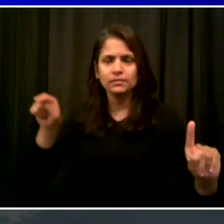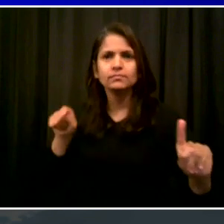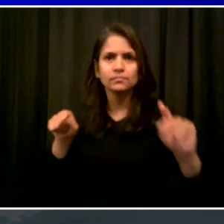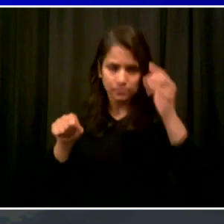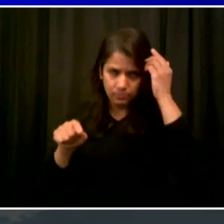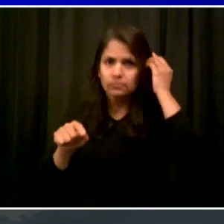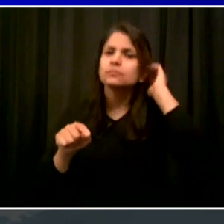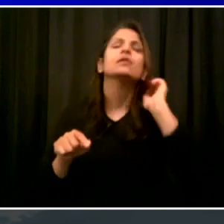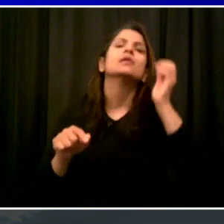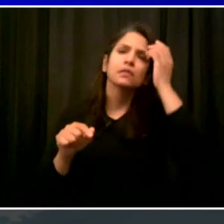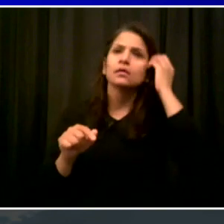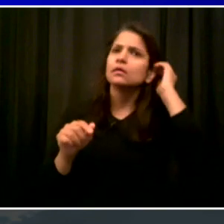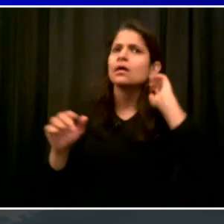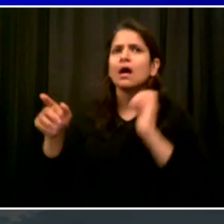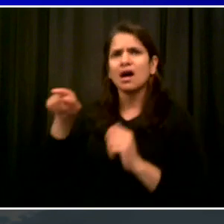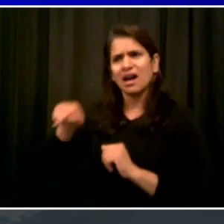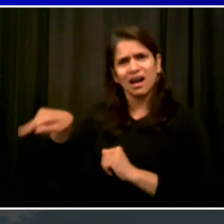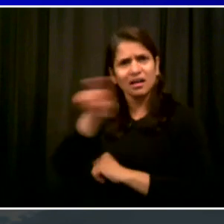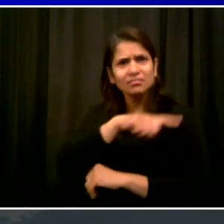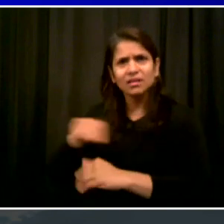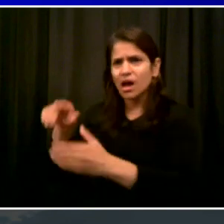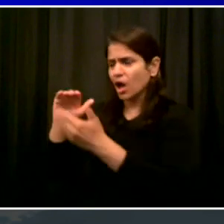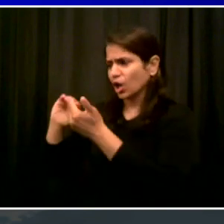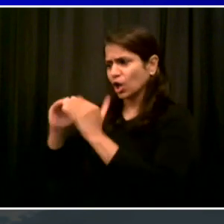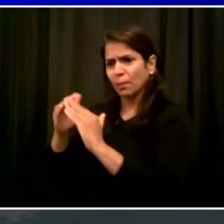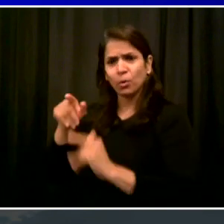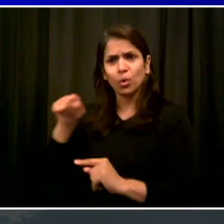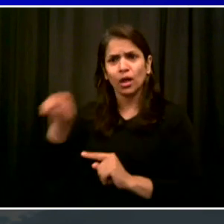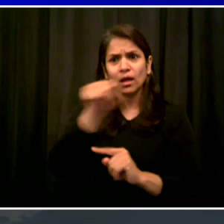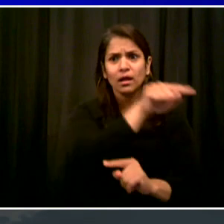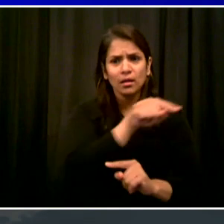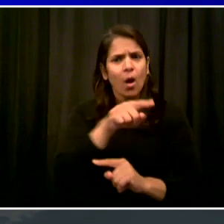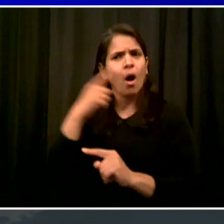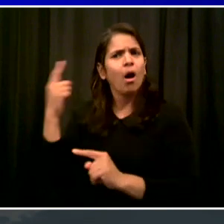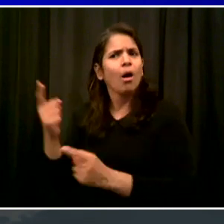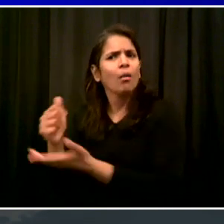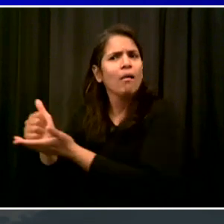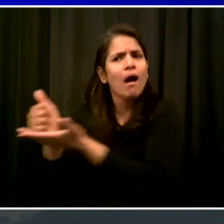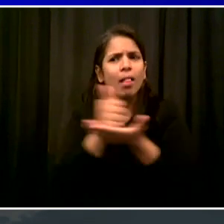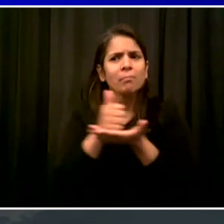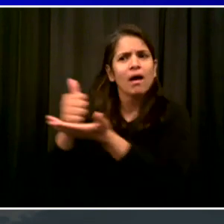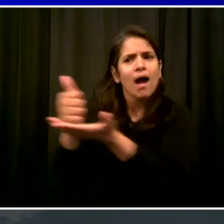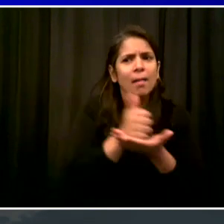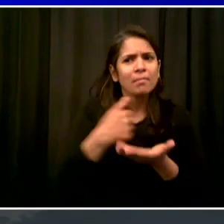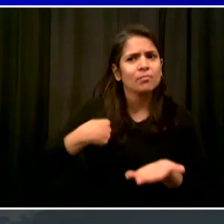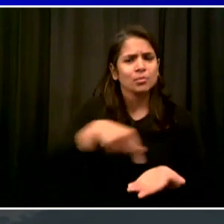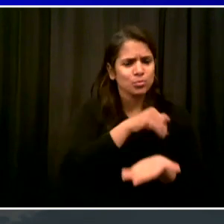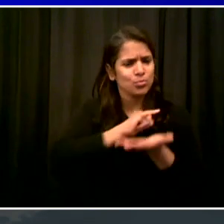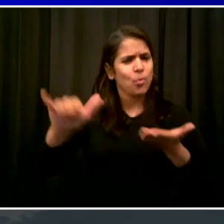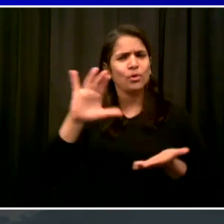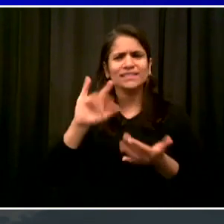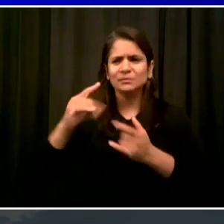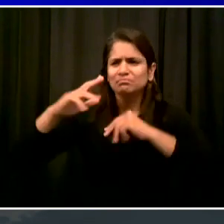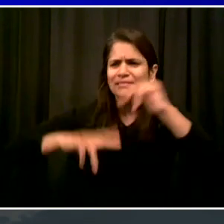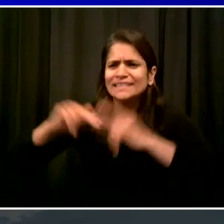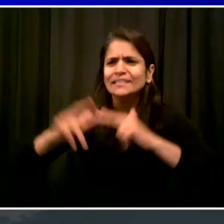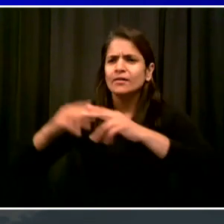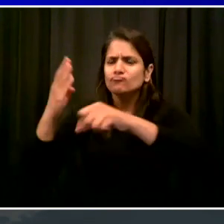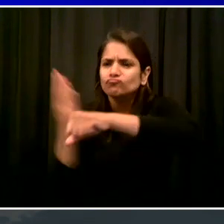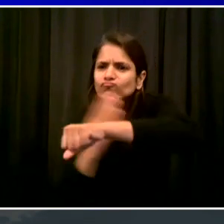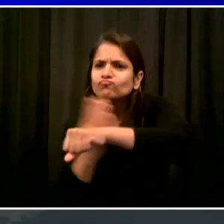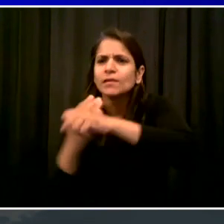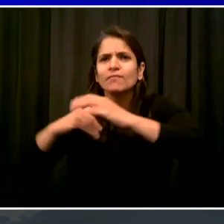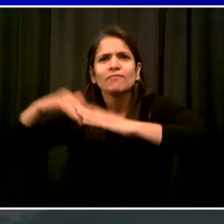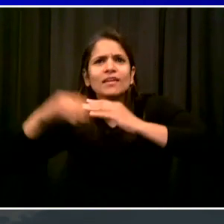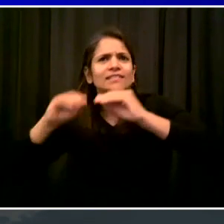We have so much more to do to create fairness and redistribute the wealth of this city to the places